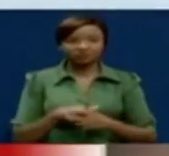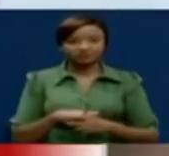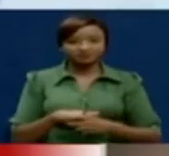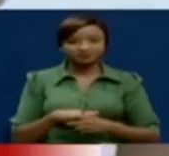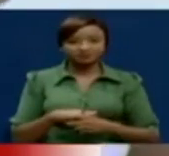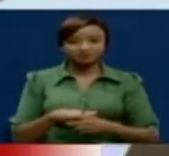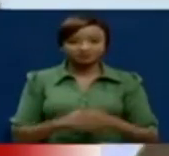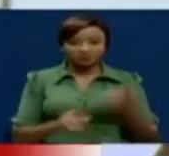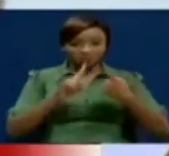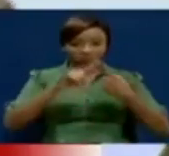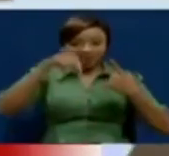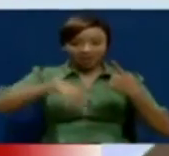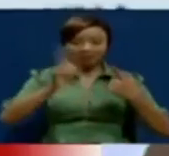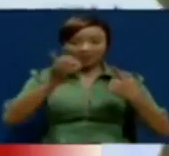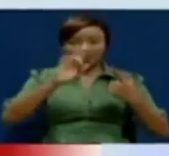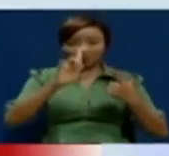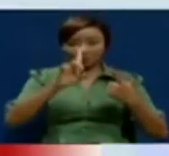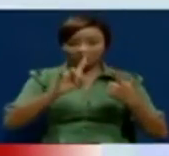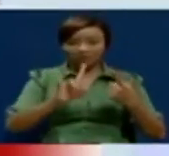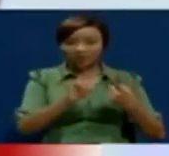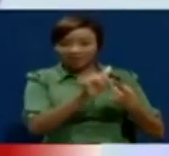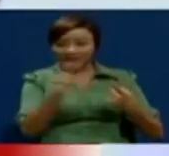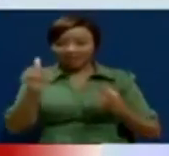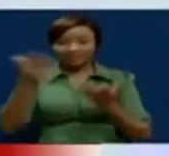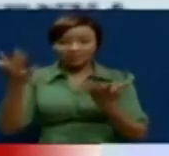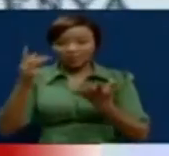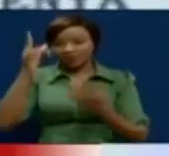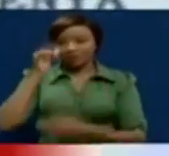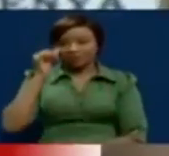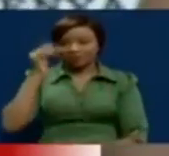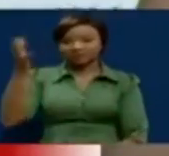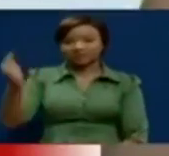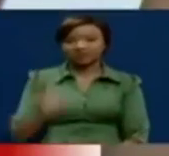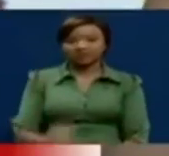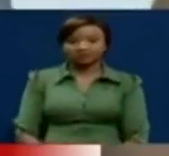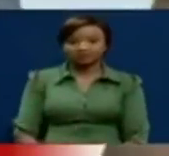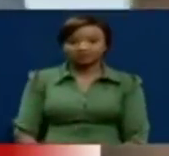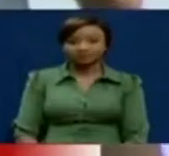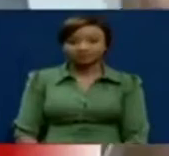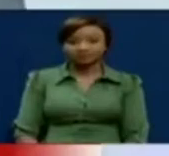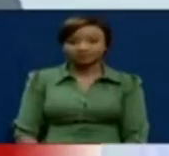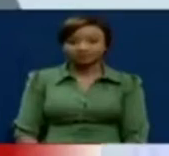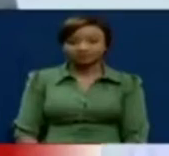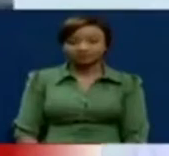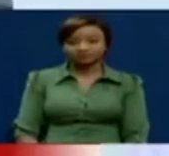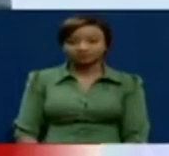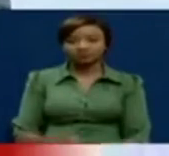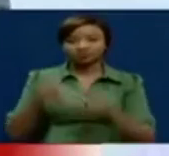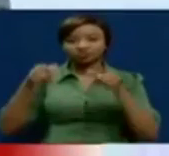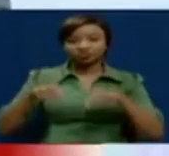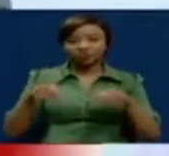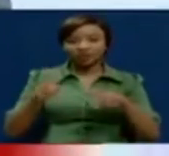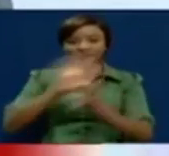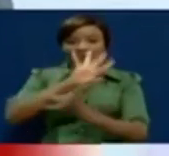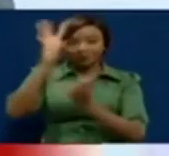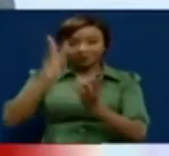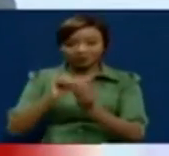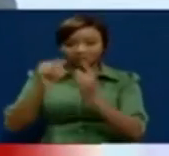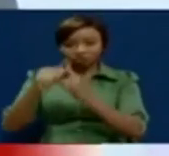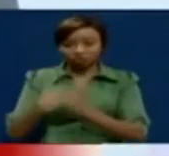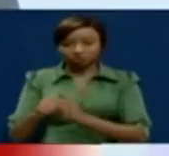One in Nairobi and another in Mombasa. This now brings to